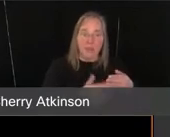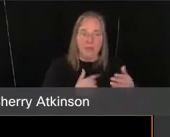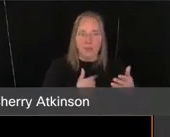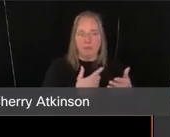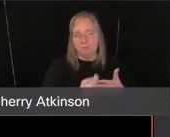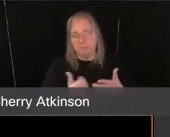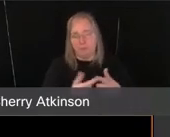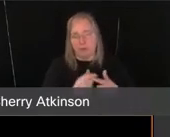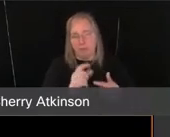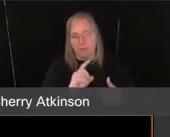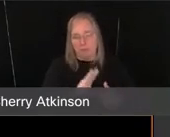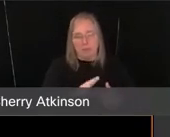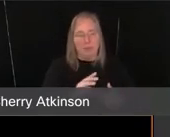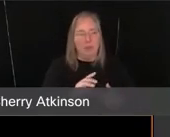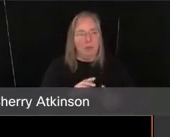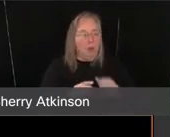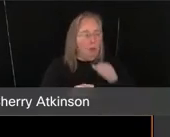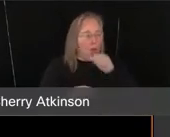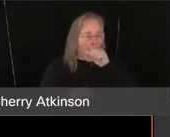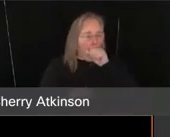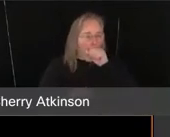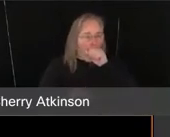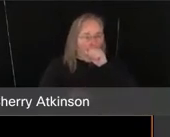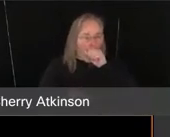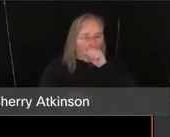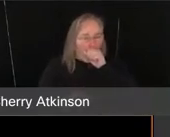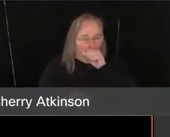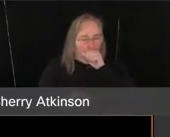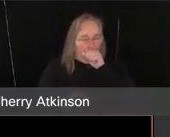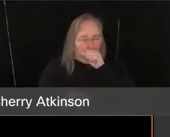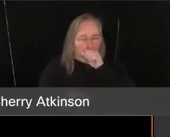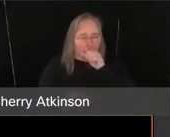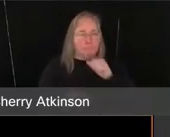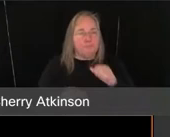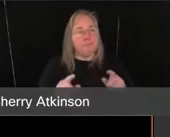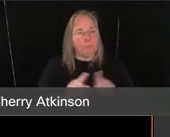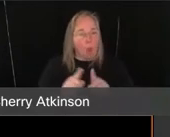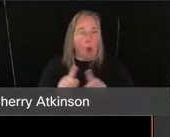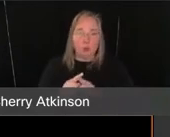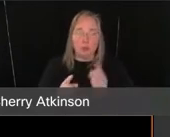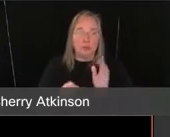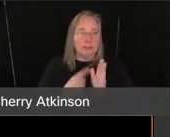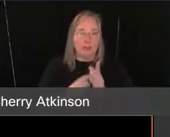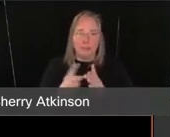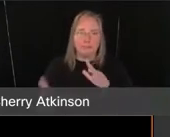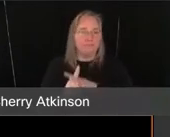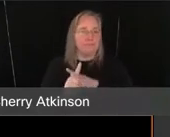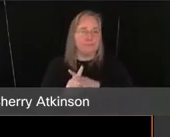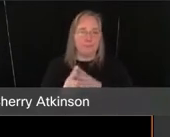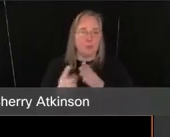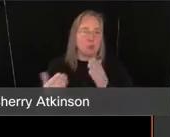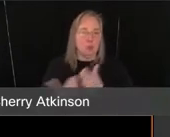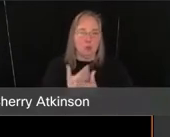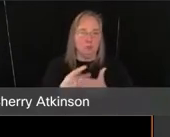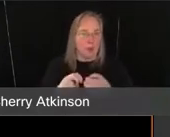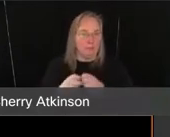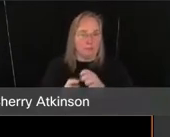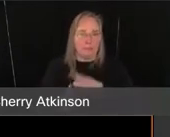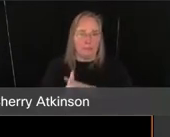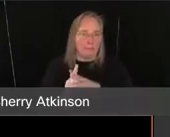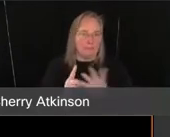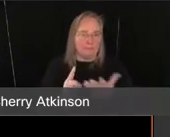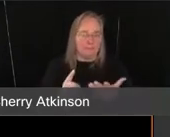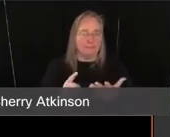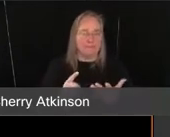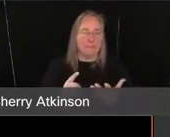not aware of or that our engineers weren't aware of when they put this database together. And so we add projects to this as